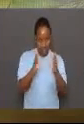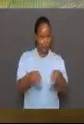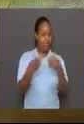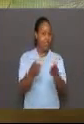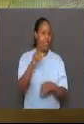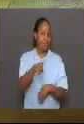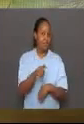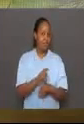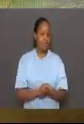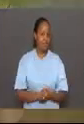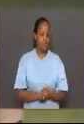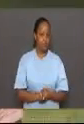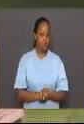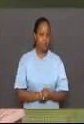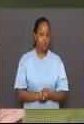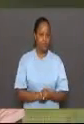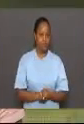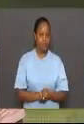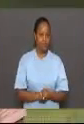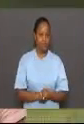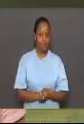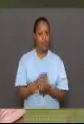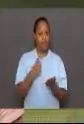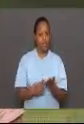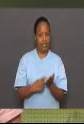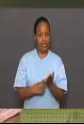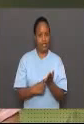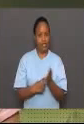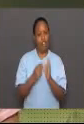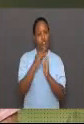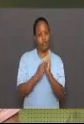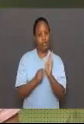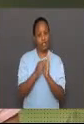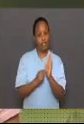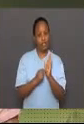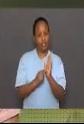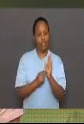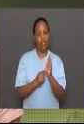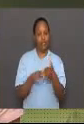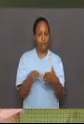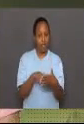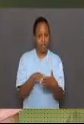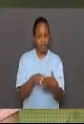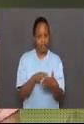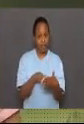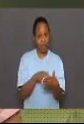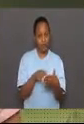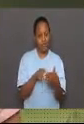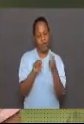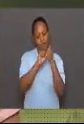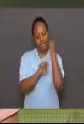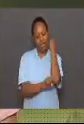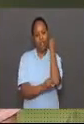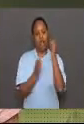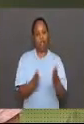of citizens. In this unit, you will study the basic